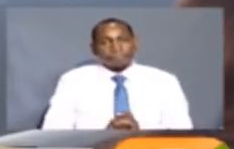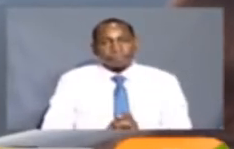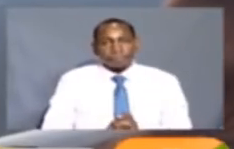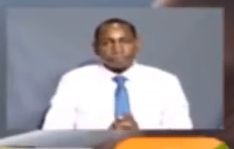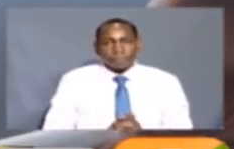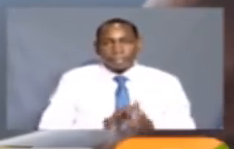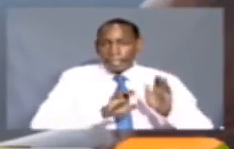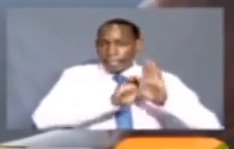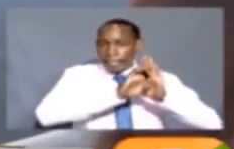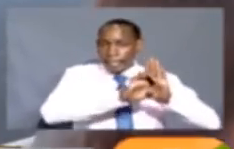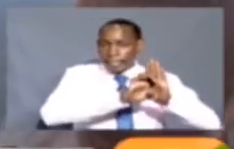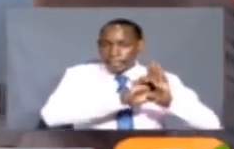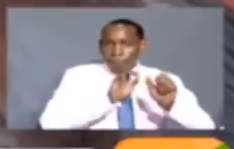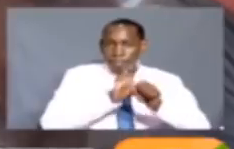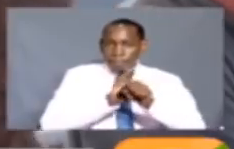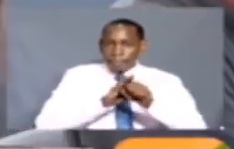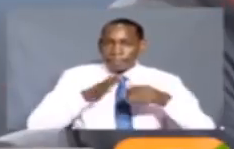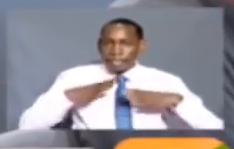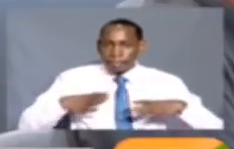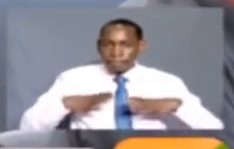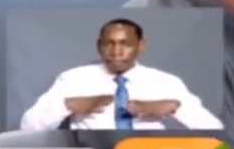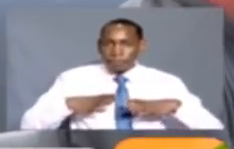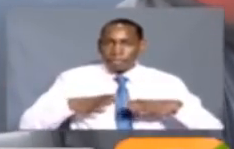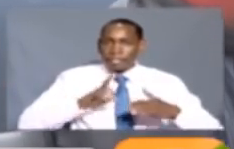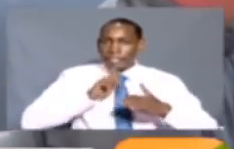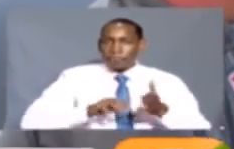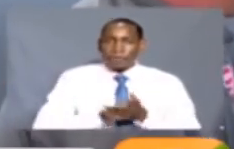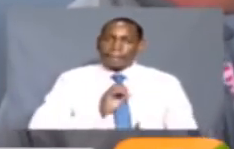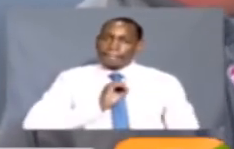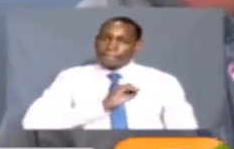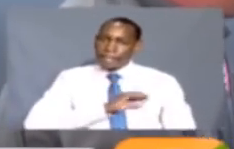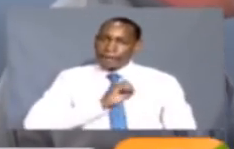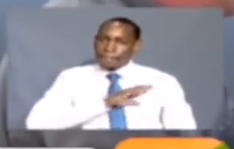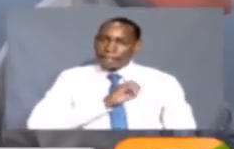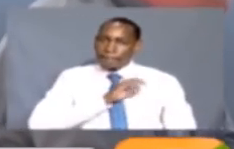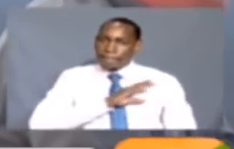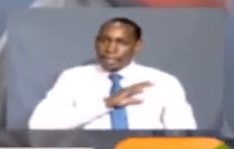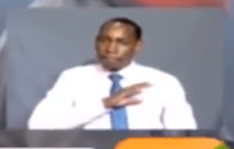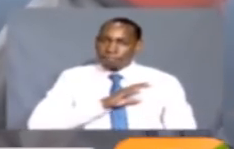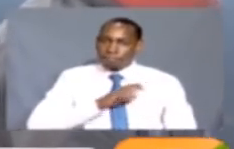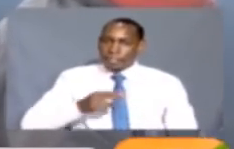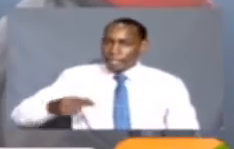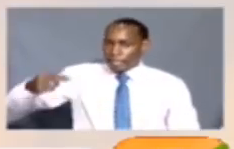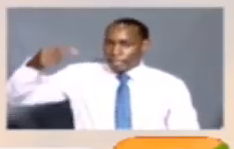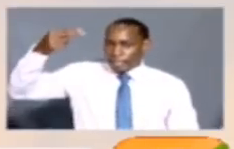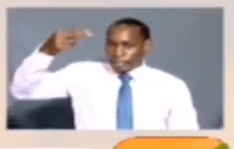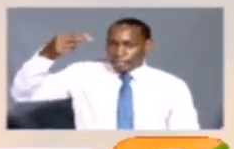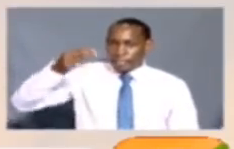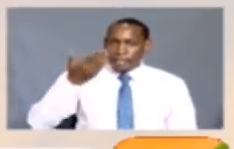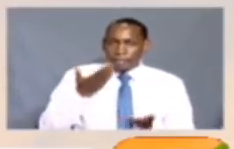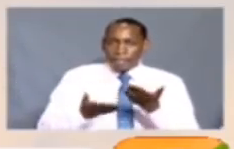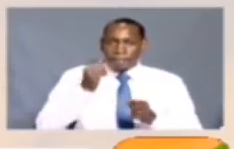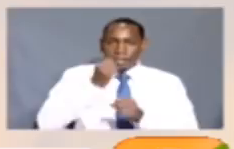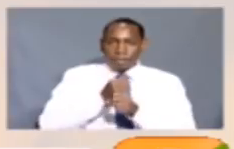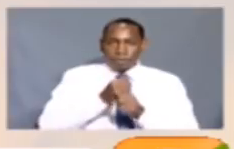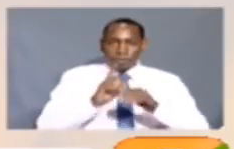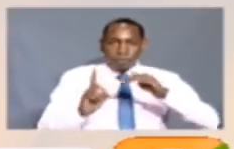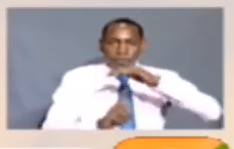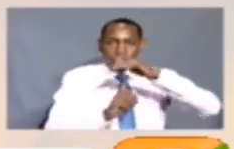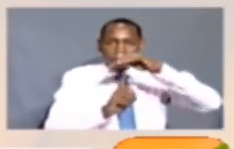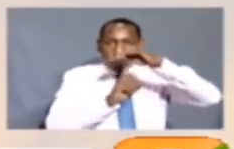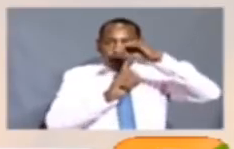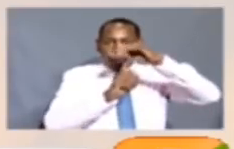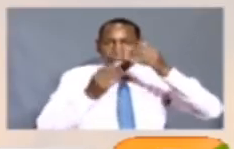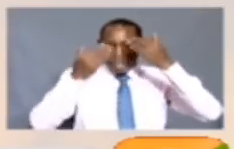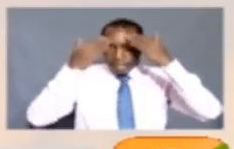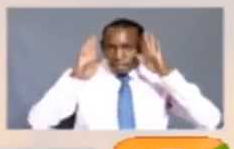For example, there's lots of people who come out and they say they're afraid of heights, but they do a flight in a balloon and they just don't understand why